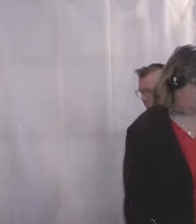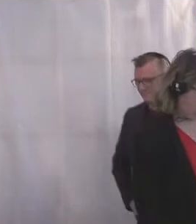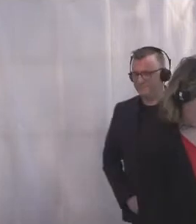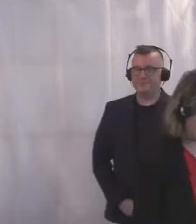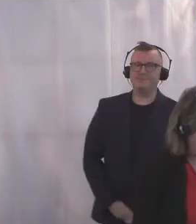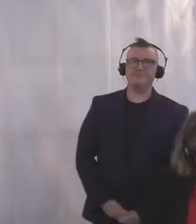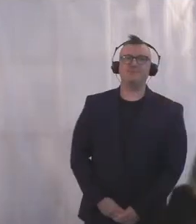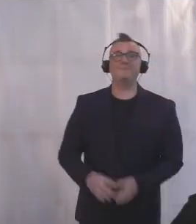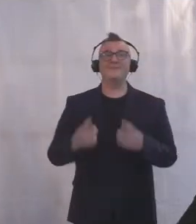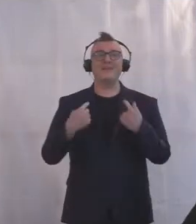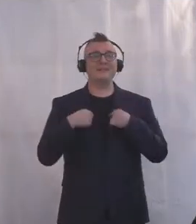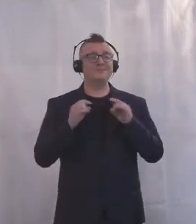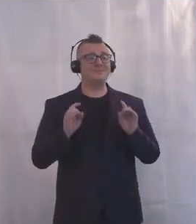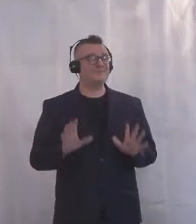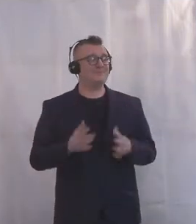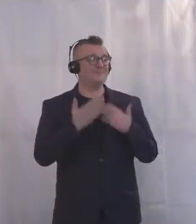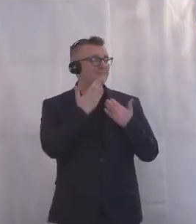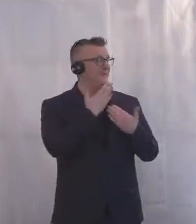That's me.